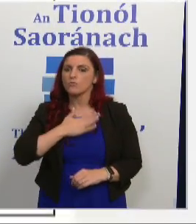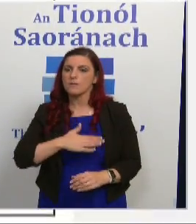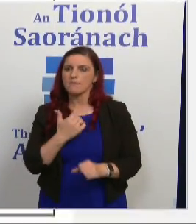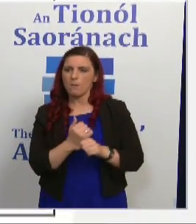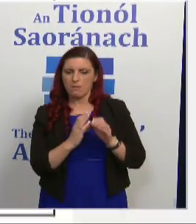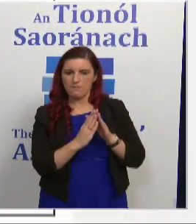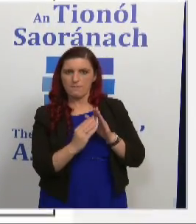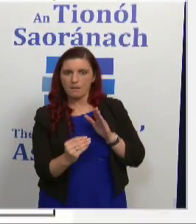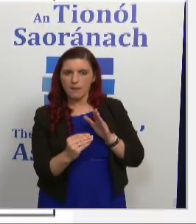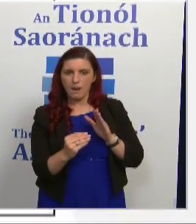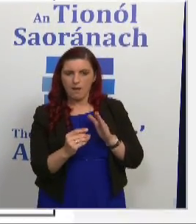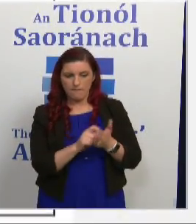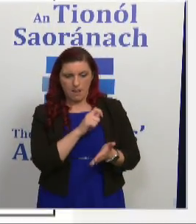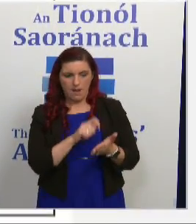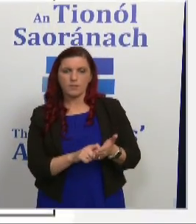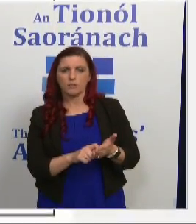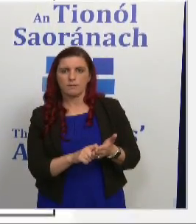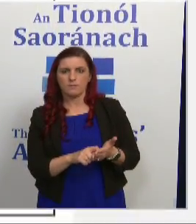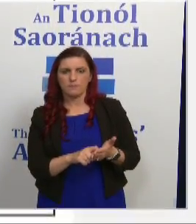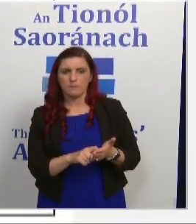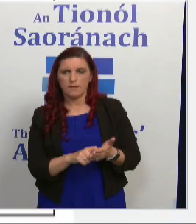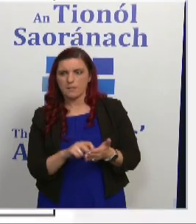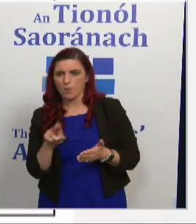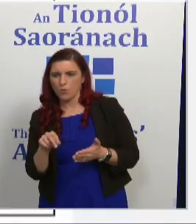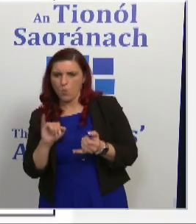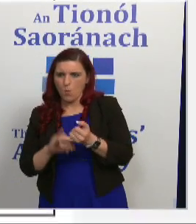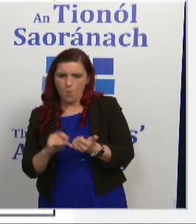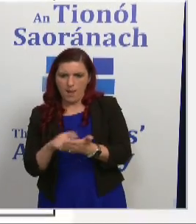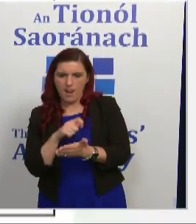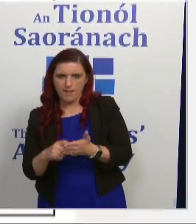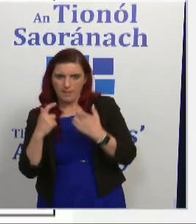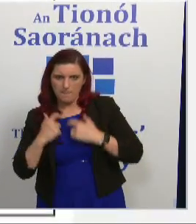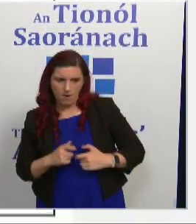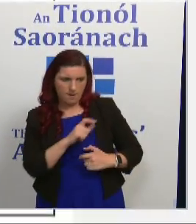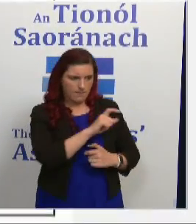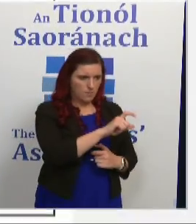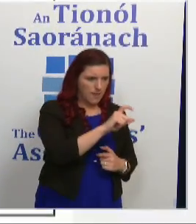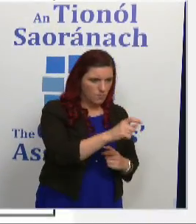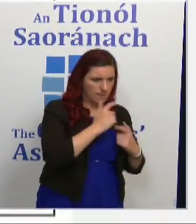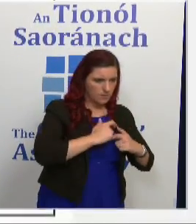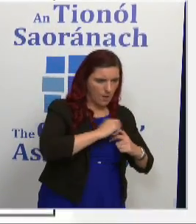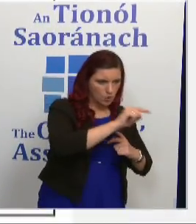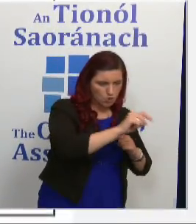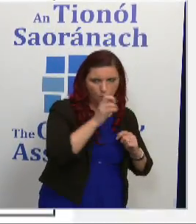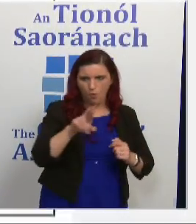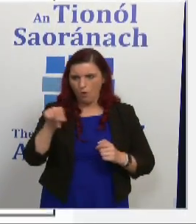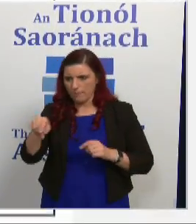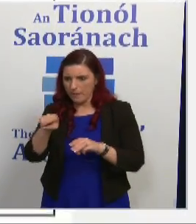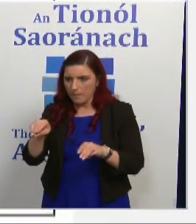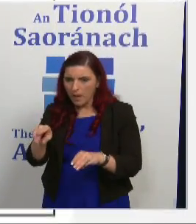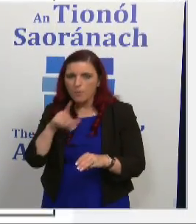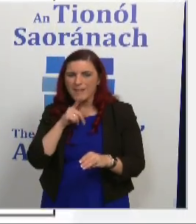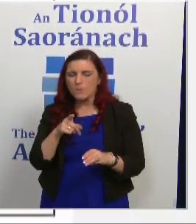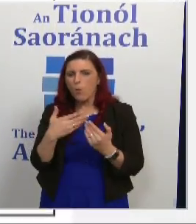model of election. So it's not just whether the councillors elect a mayor, it's the powers the local authority has, it's the powers the mayor